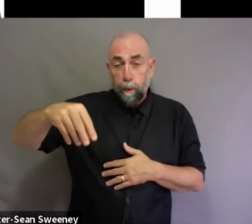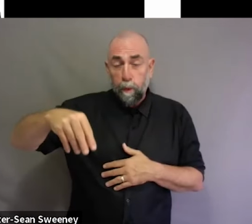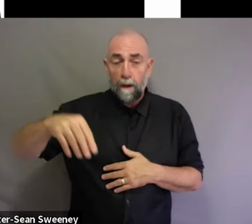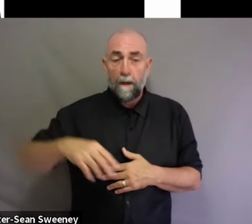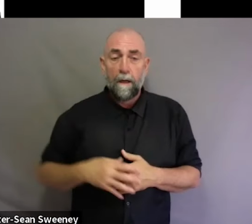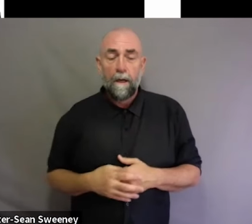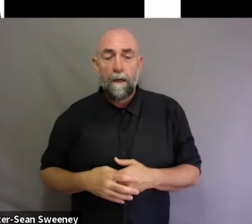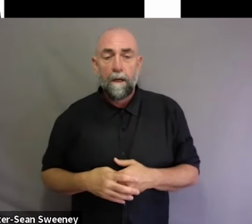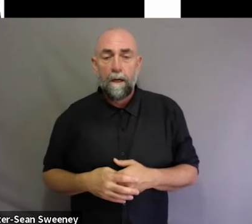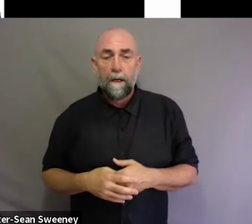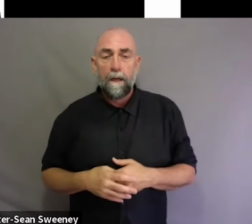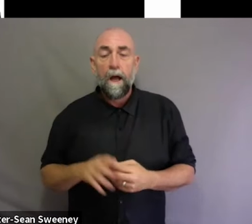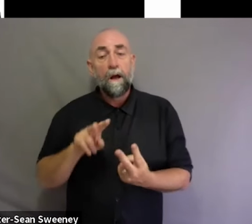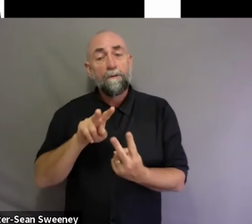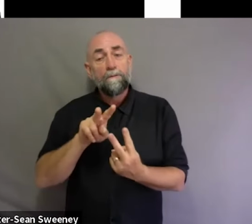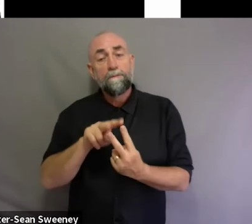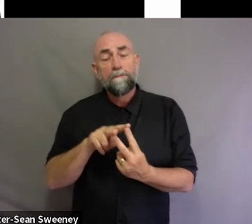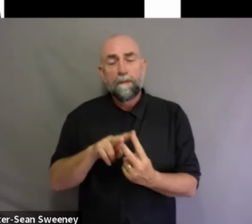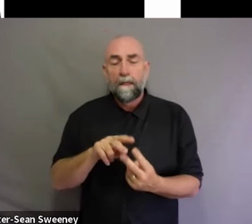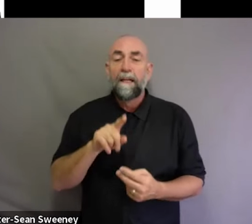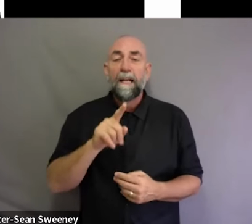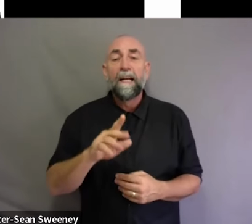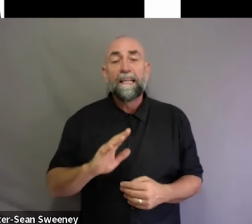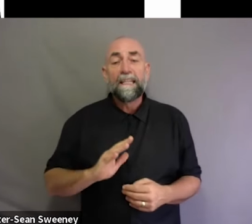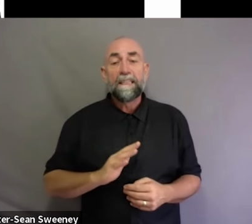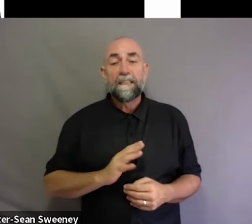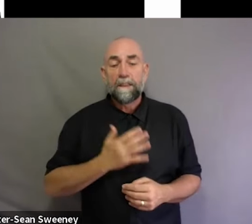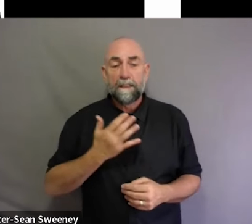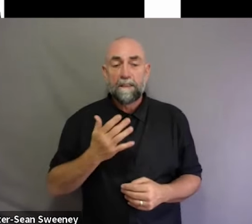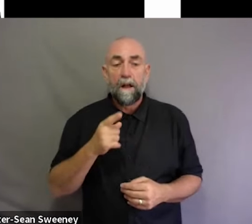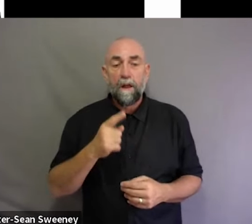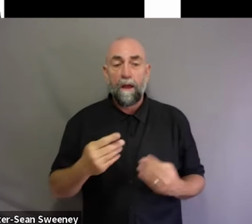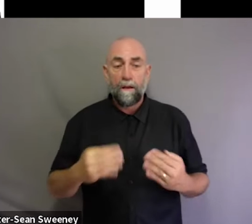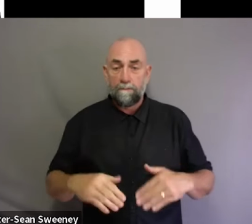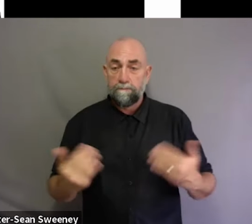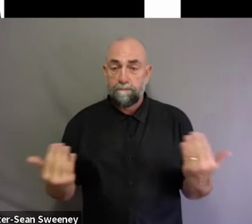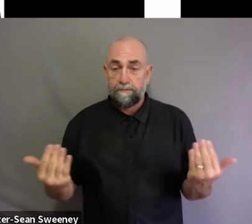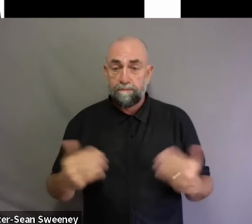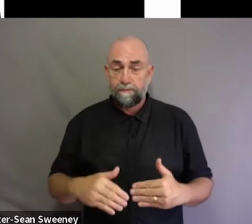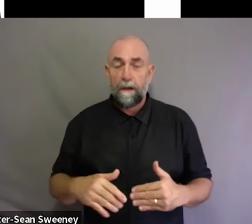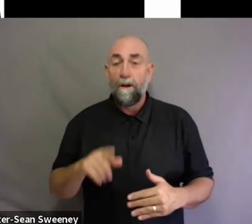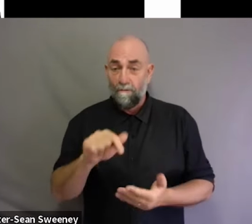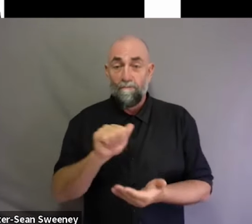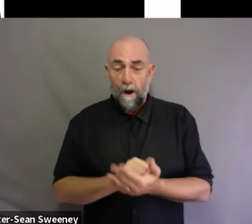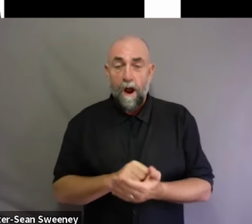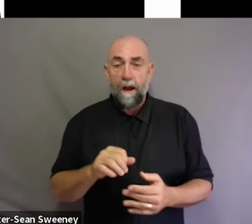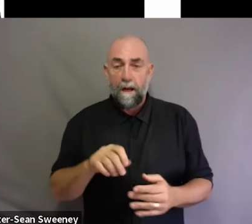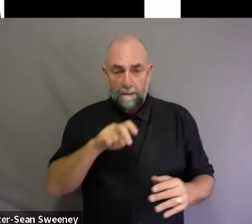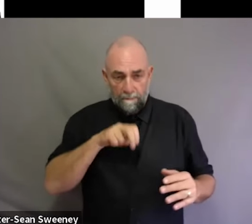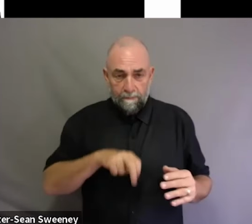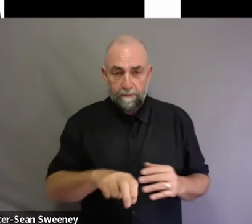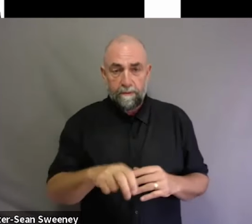That's not a common, the narrow turnstiles is a design failure on one side, and that's why you've got the wide